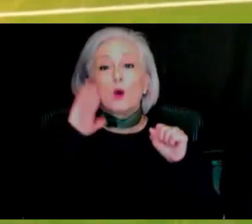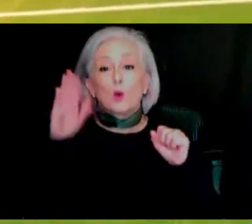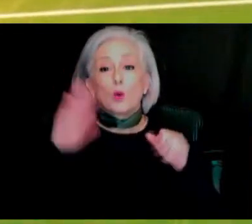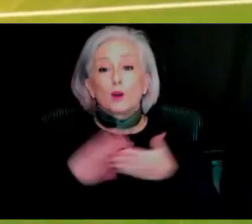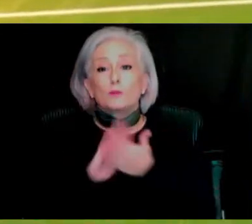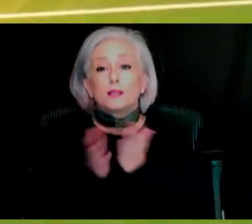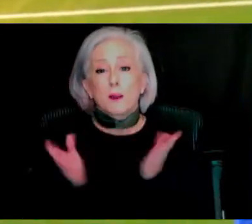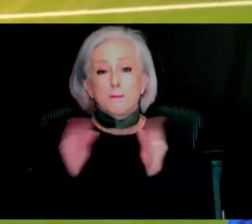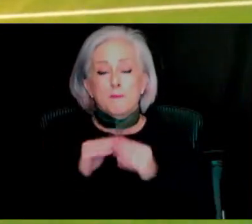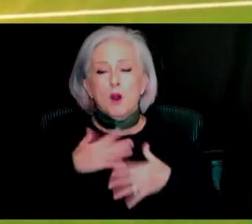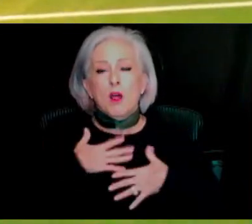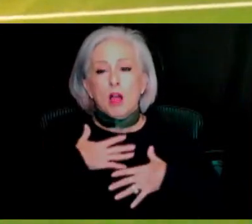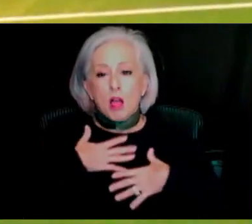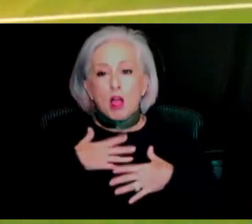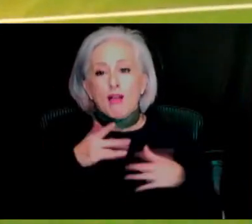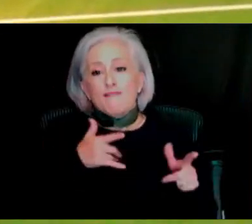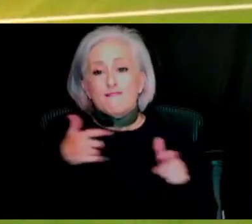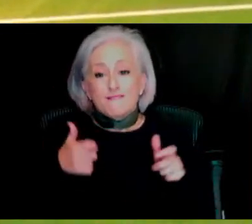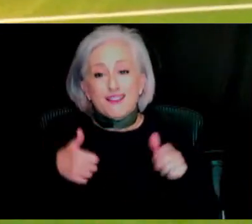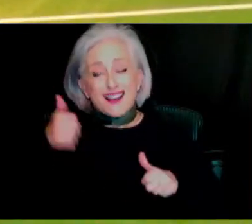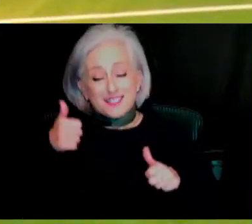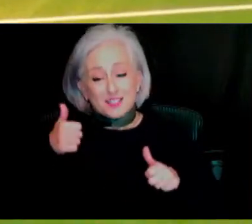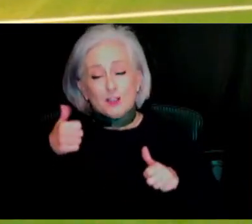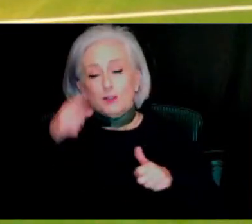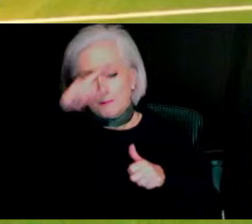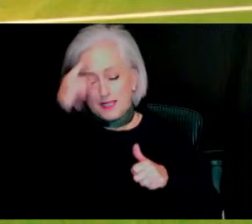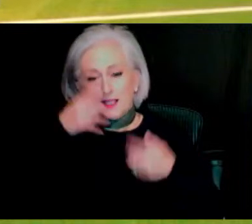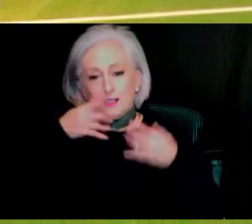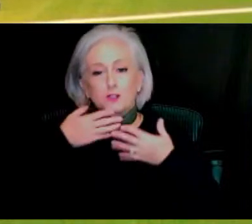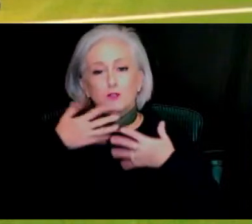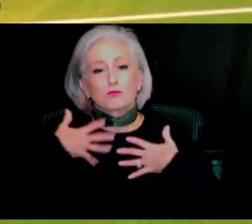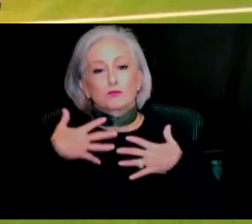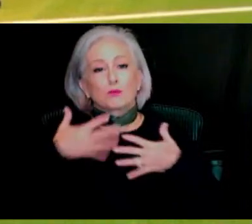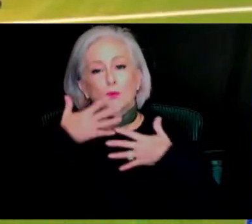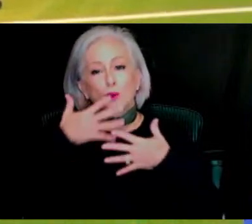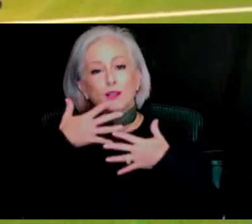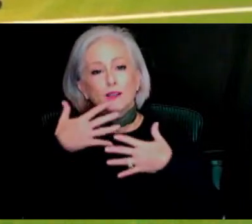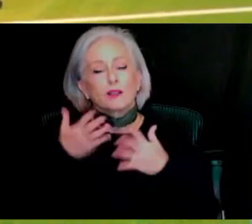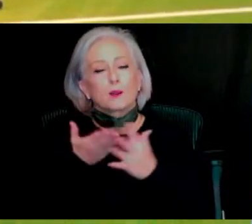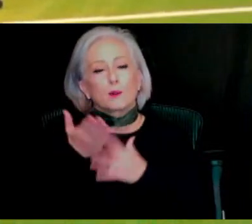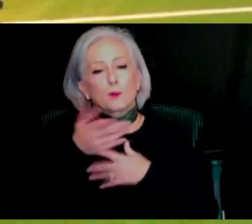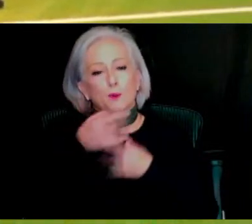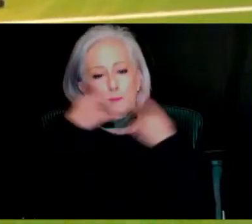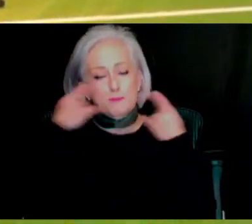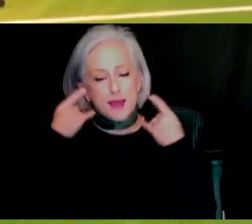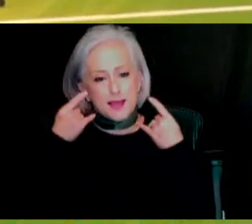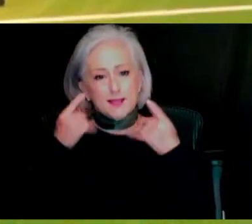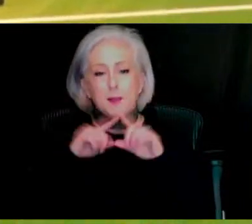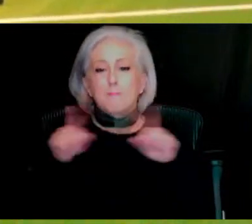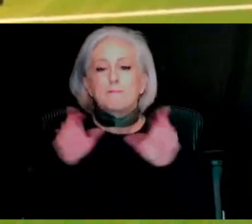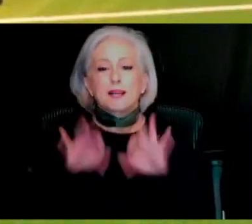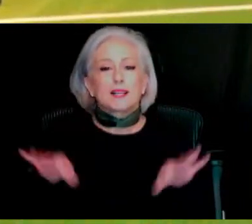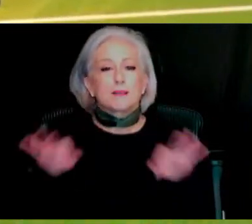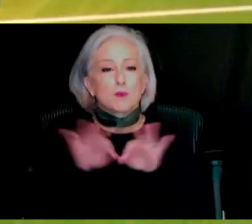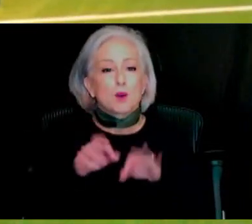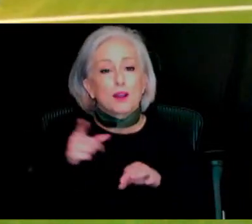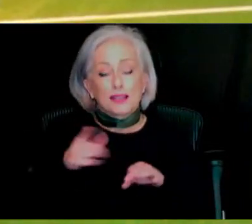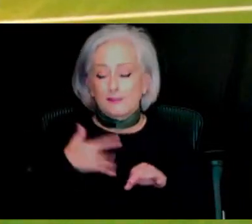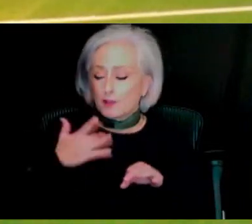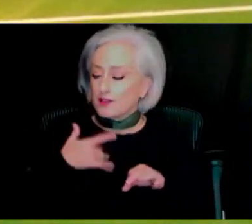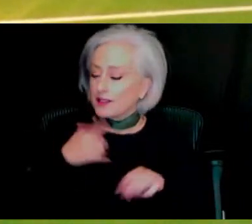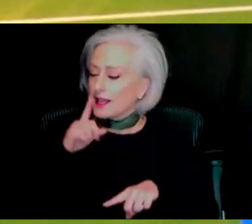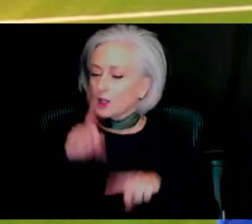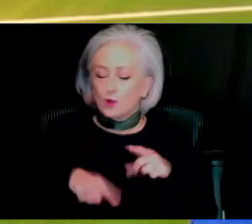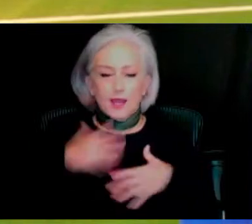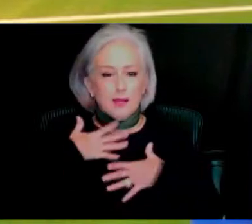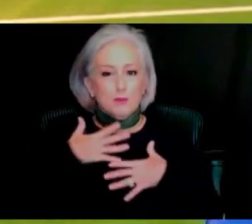But just like Roger said, and that's why we talked about the interval training, the key is when you start to feel like you are no longer breathing under control, you back your